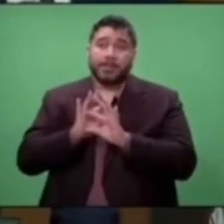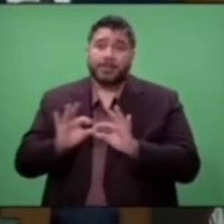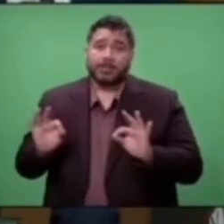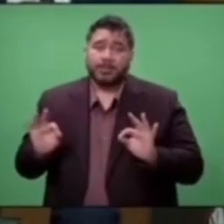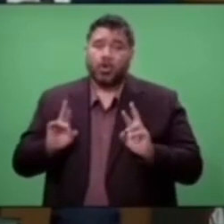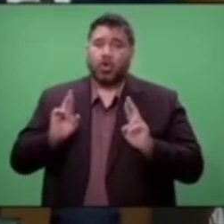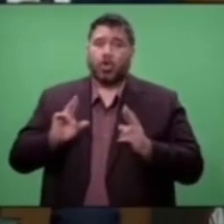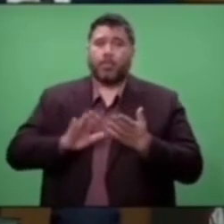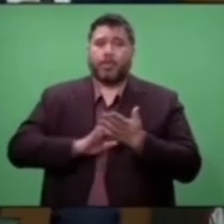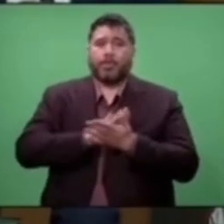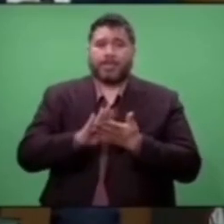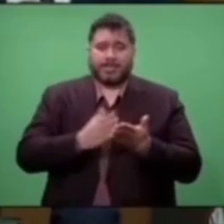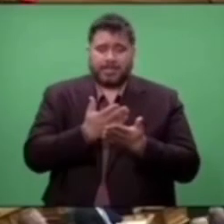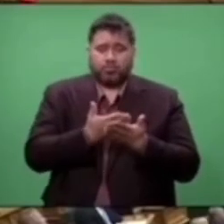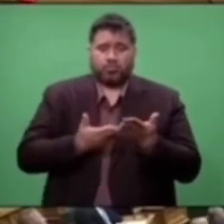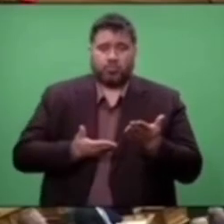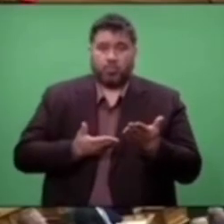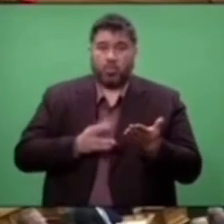in this report.